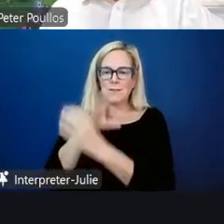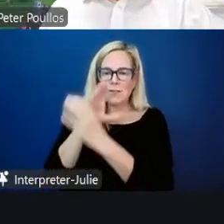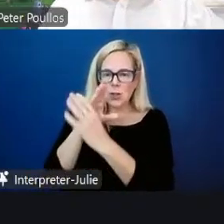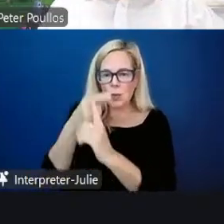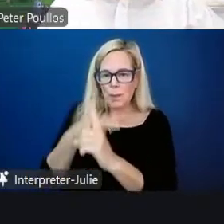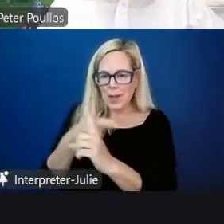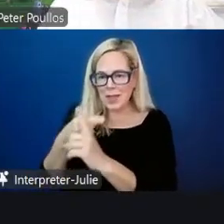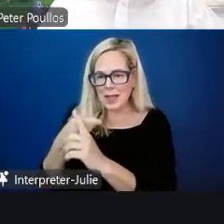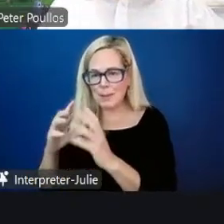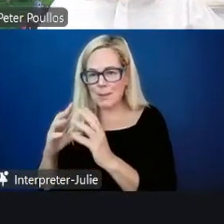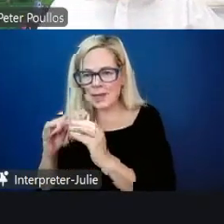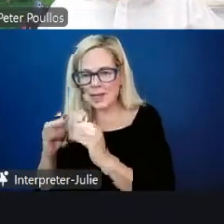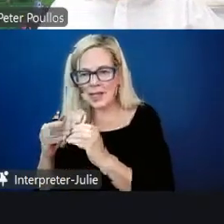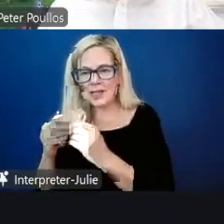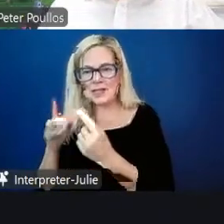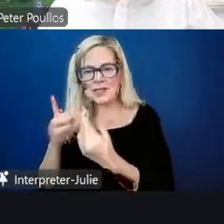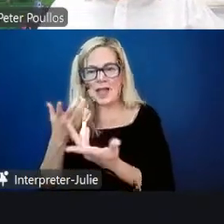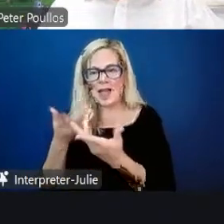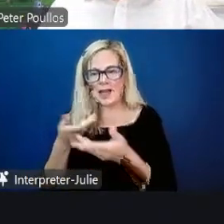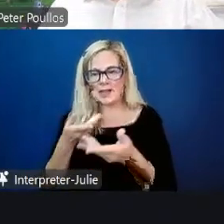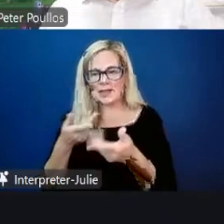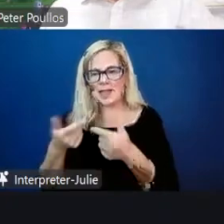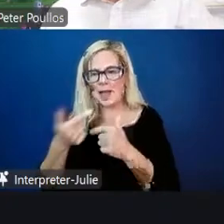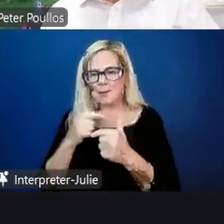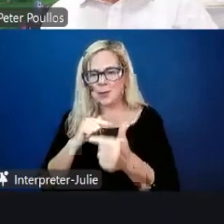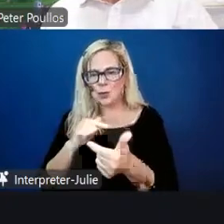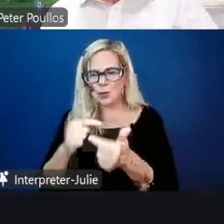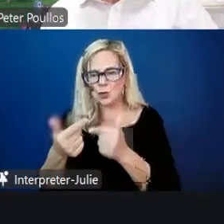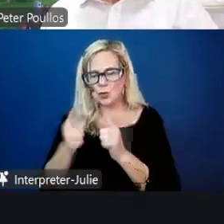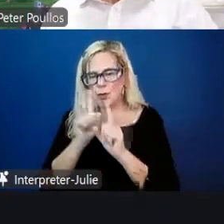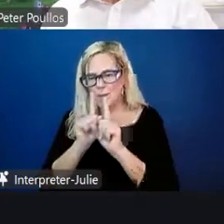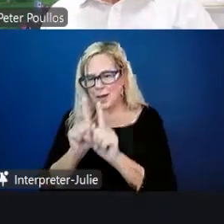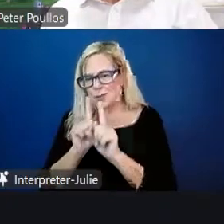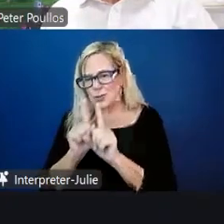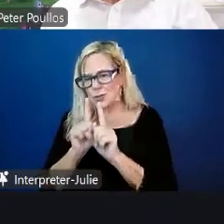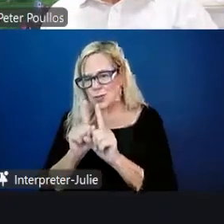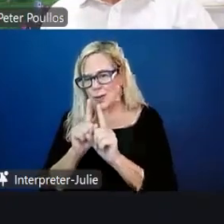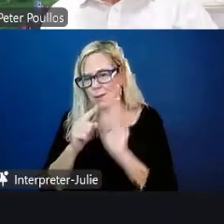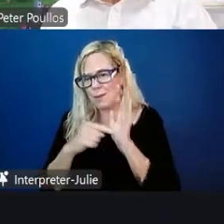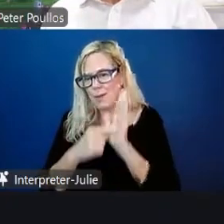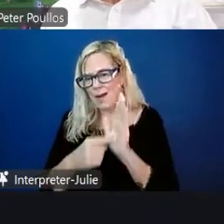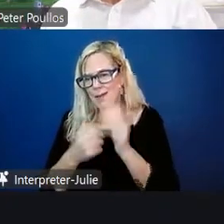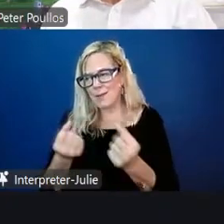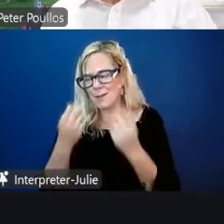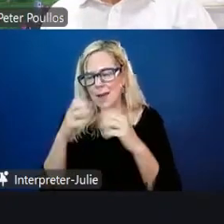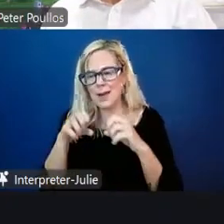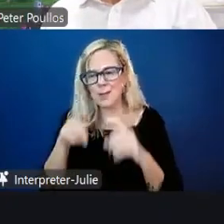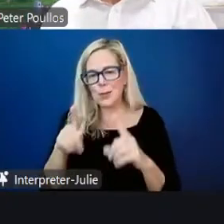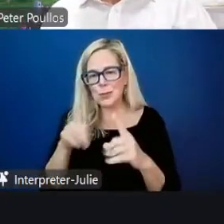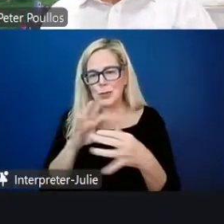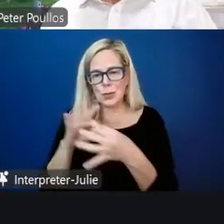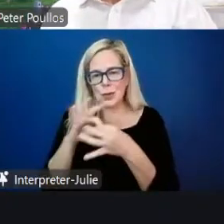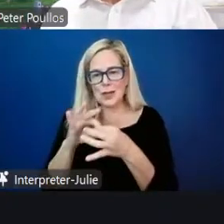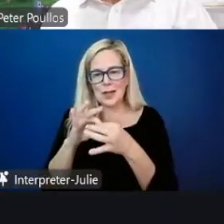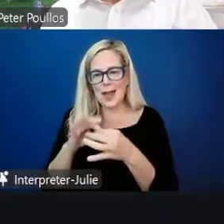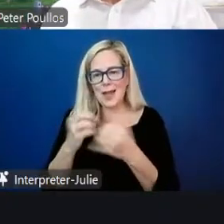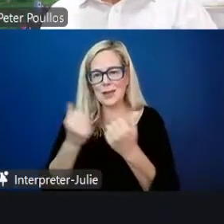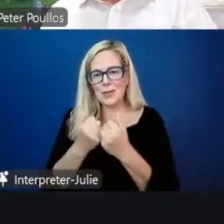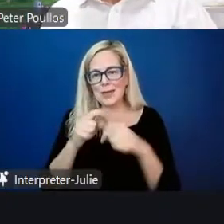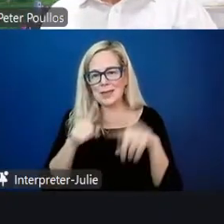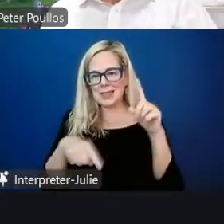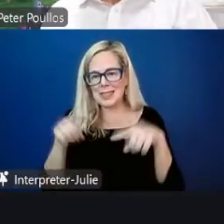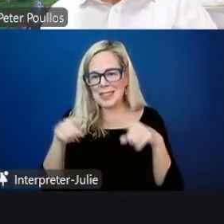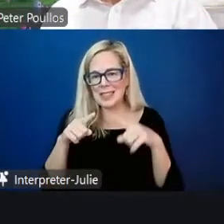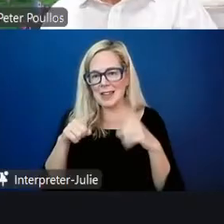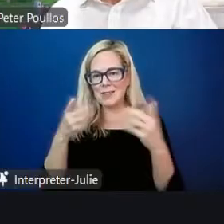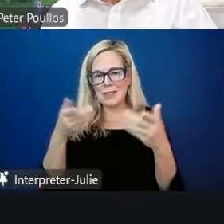is built on a mutual mentorship model, and a lot of opportunities to connect with people through multiple different channels. You can go to their